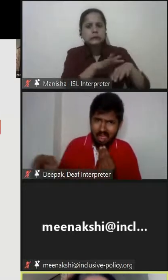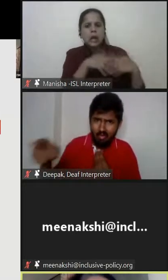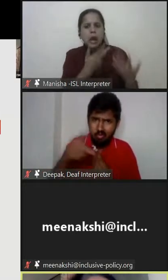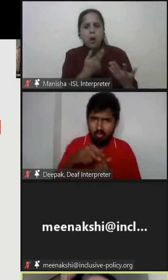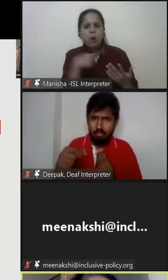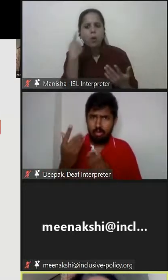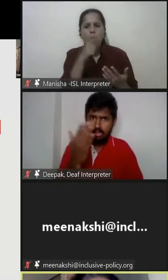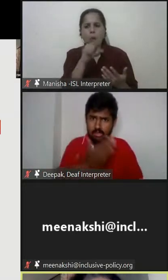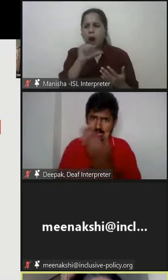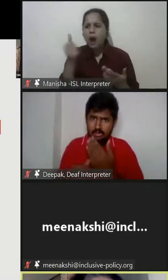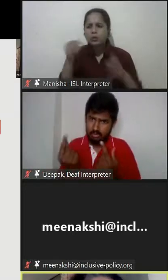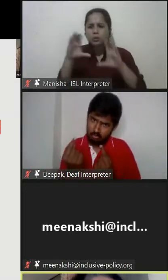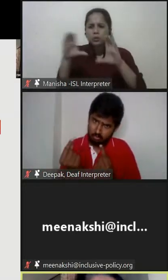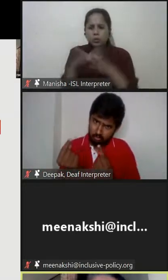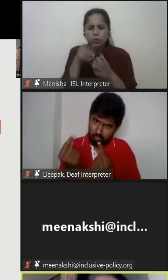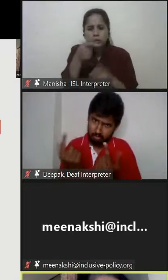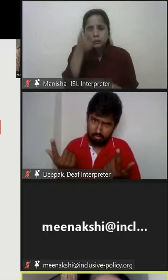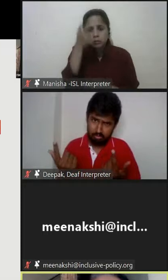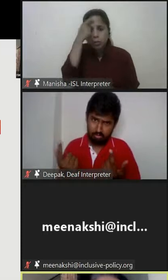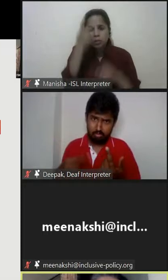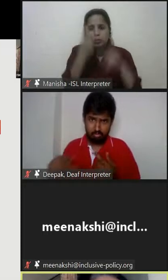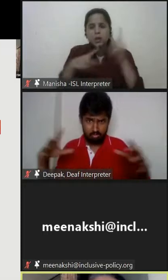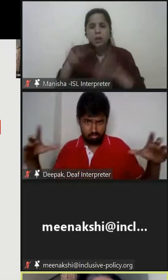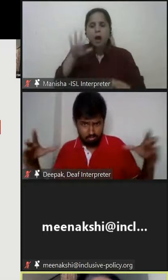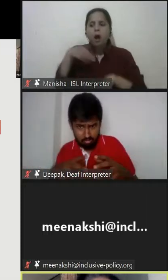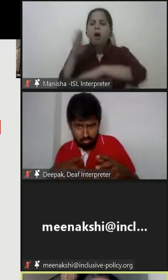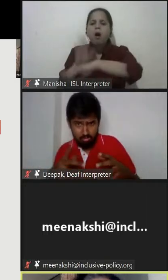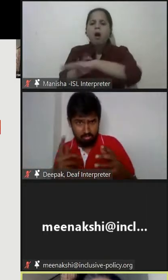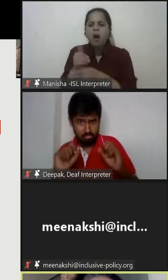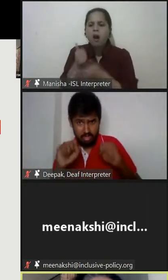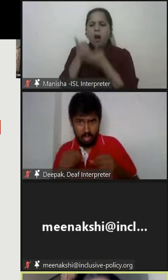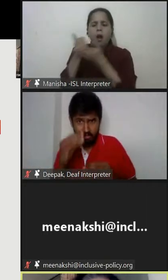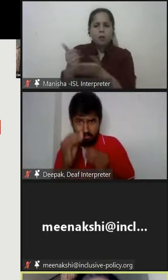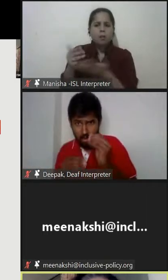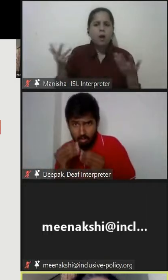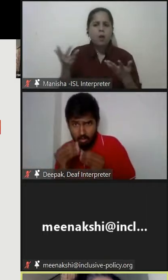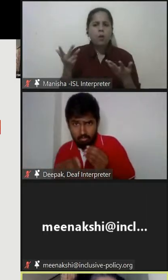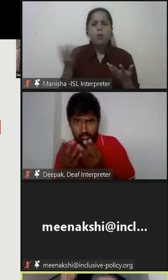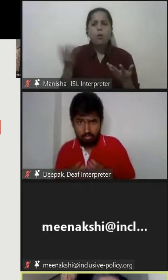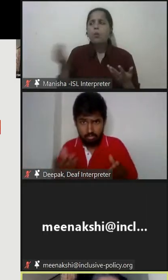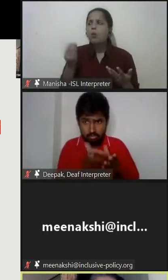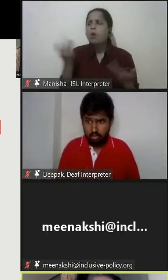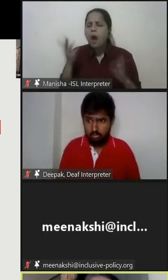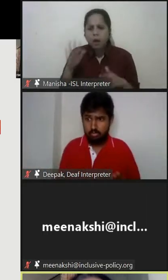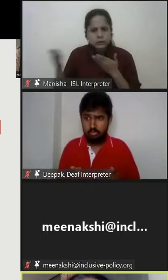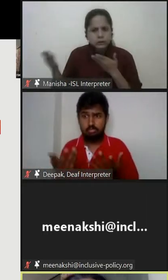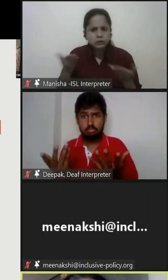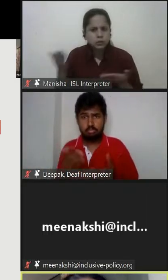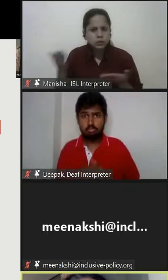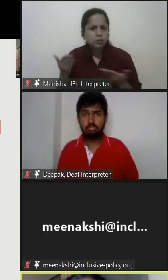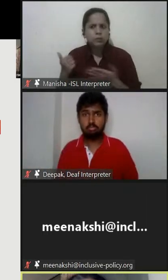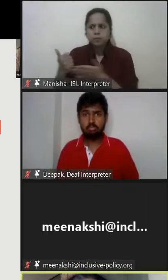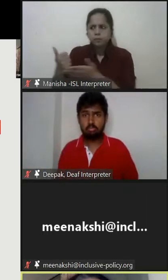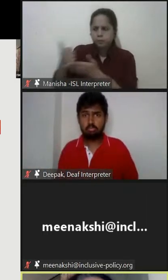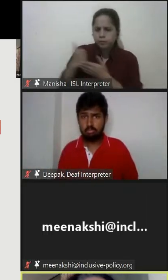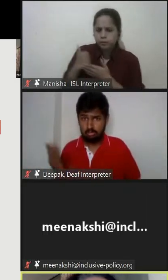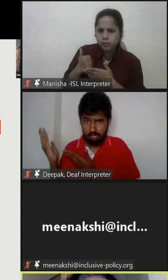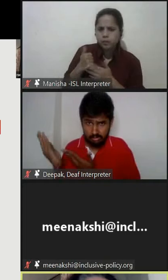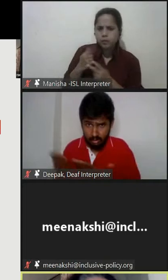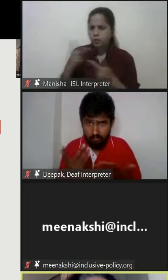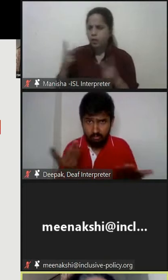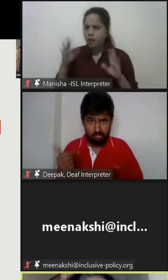vulnerable groups in our country? What are the kinds of services, habilitation and